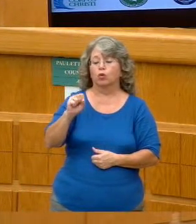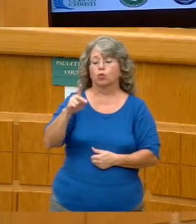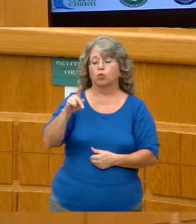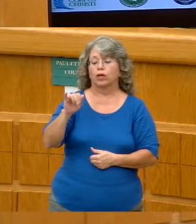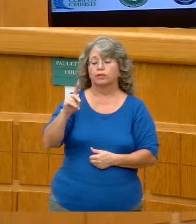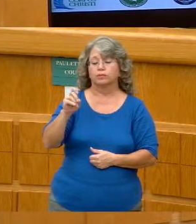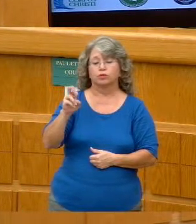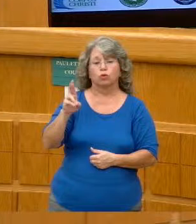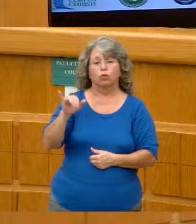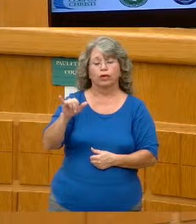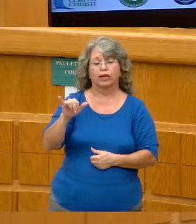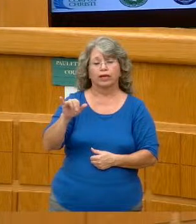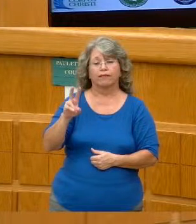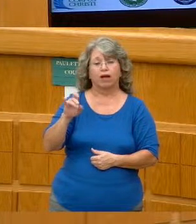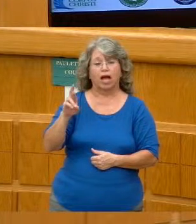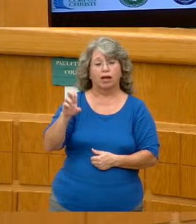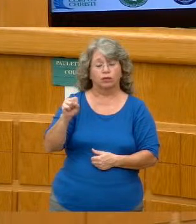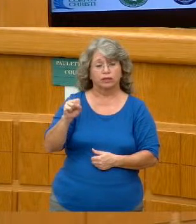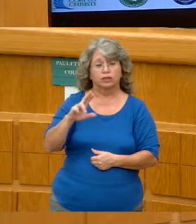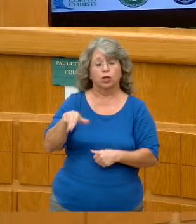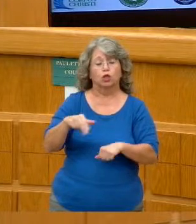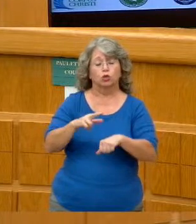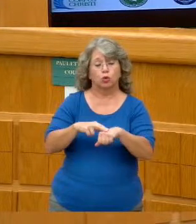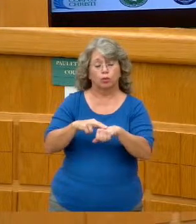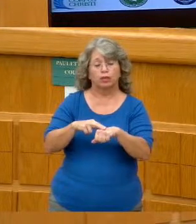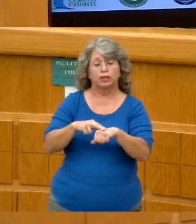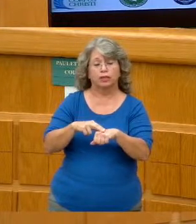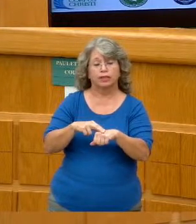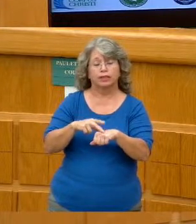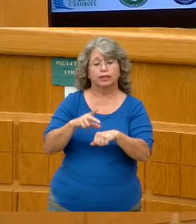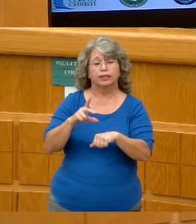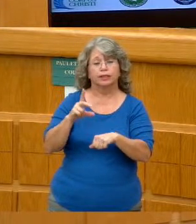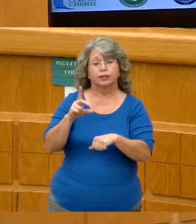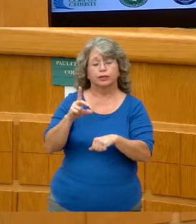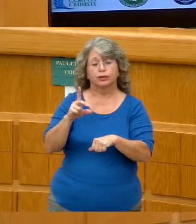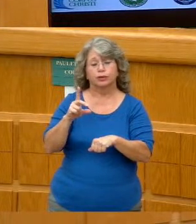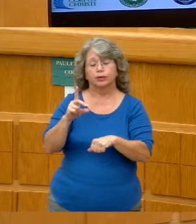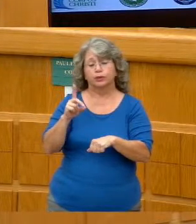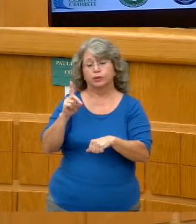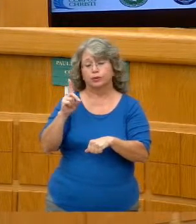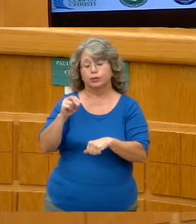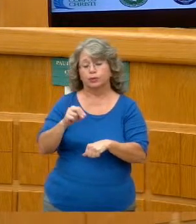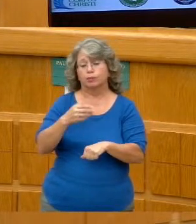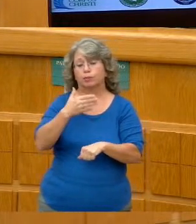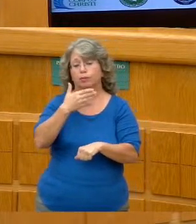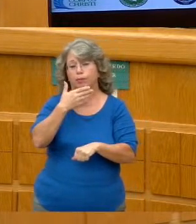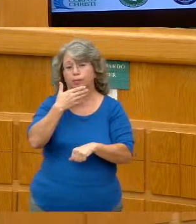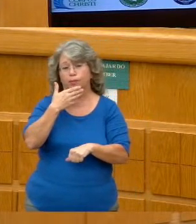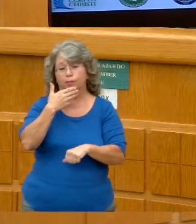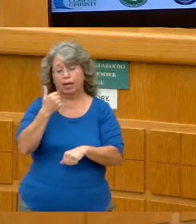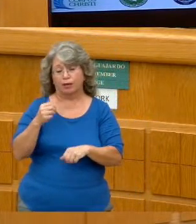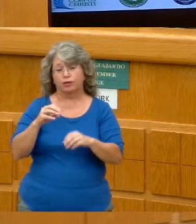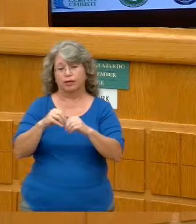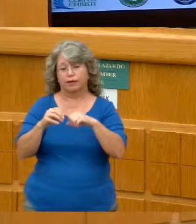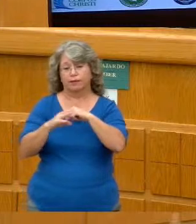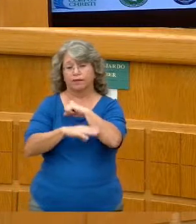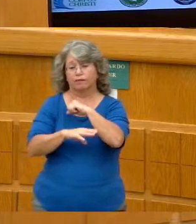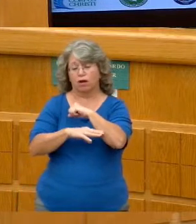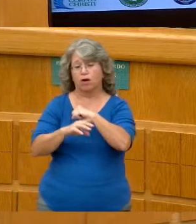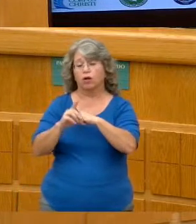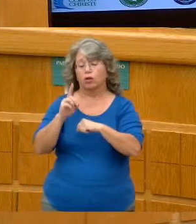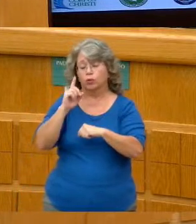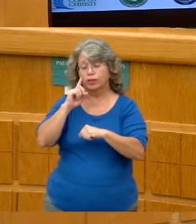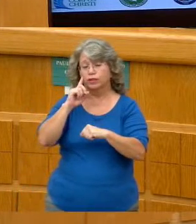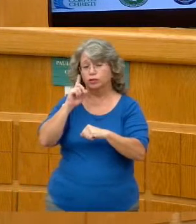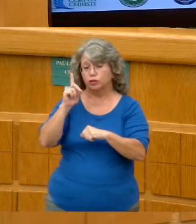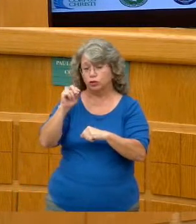better, in the fall, and so we expect the numbers to actually go up